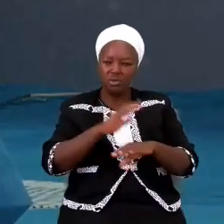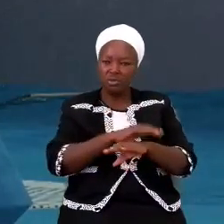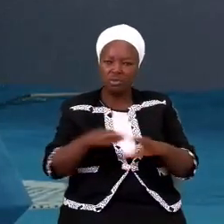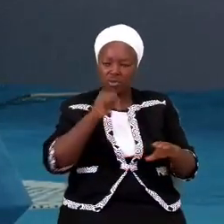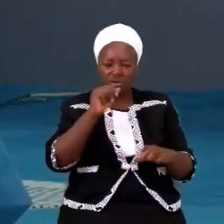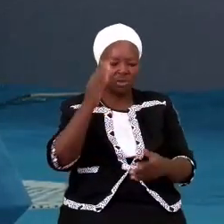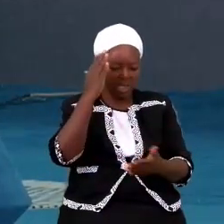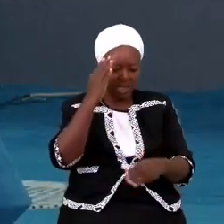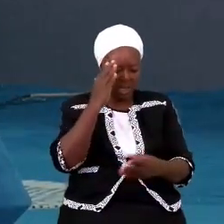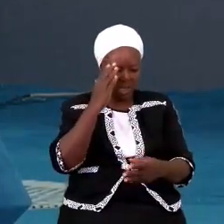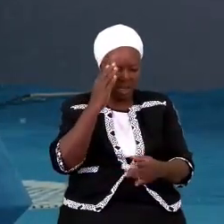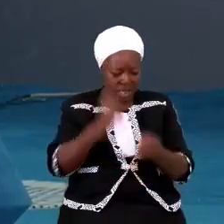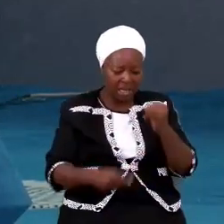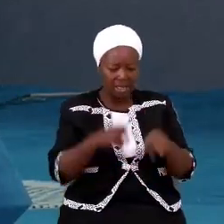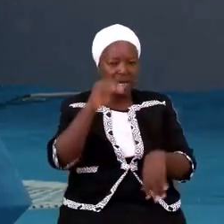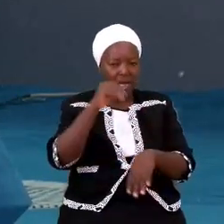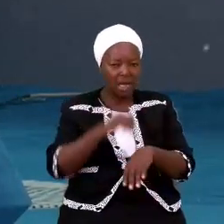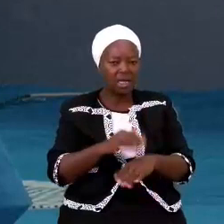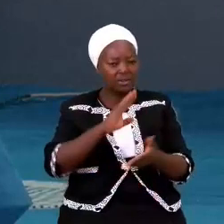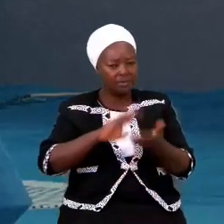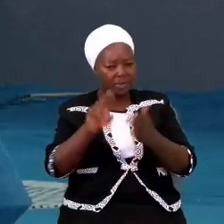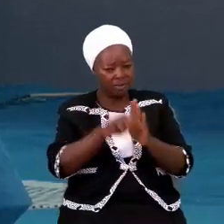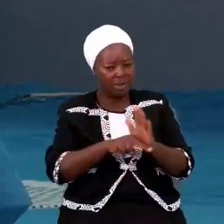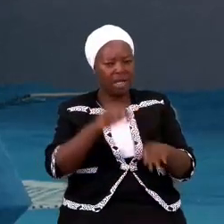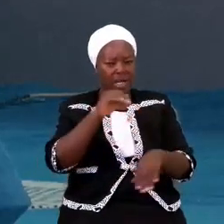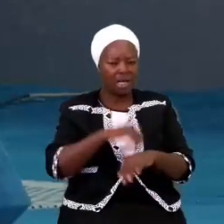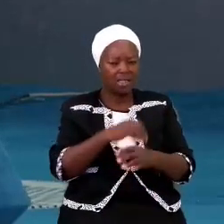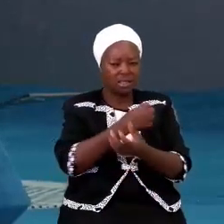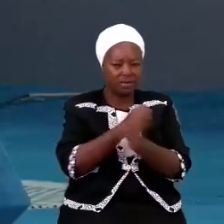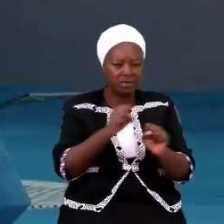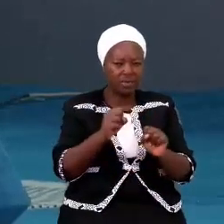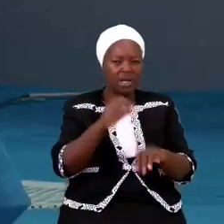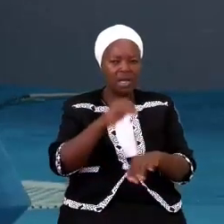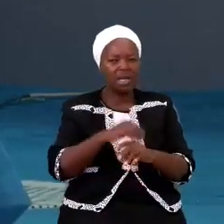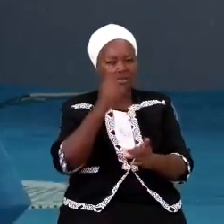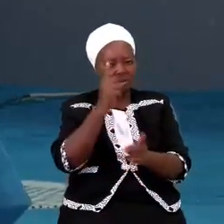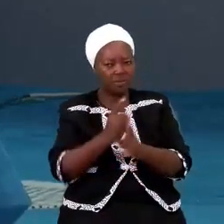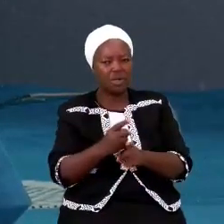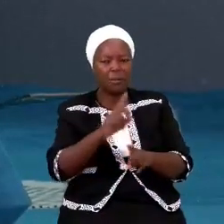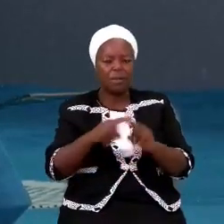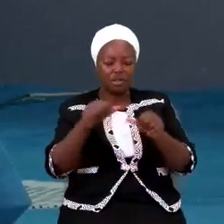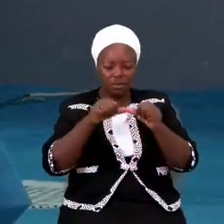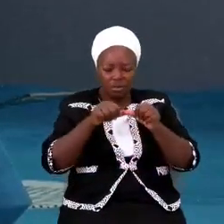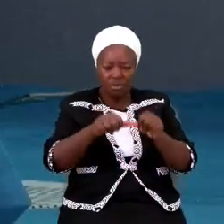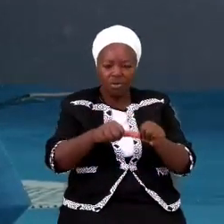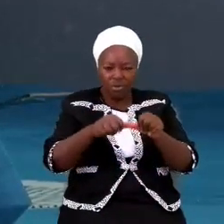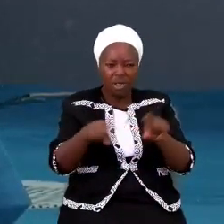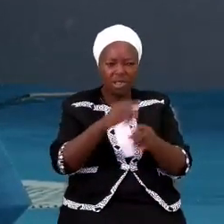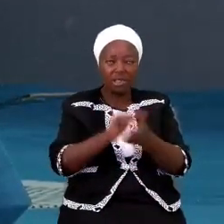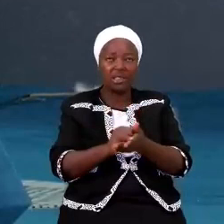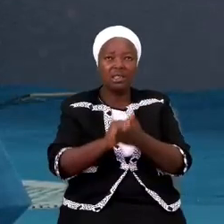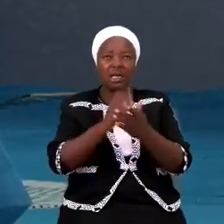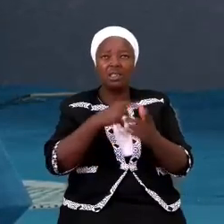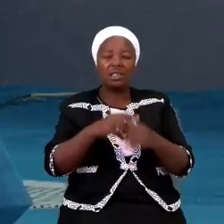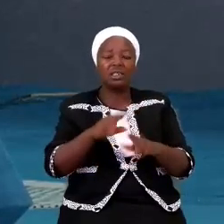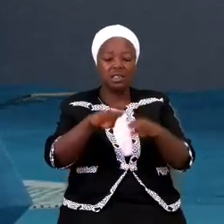on, he gave himself for us, that he might redeem us from all iniquity